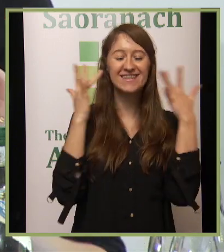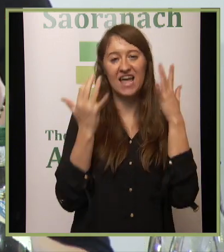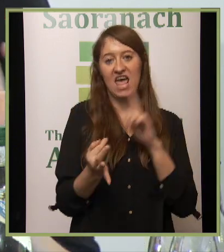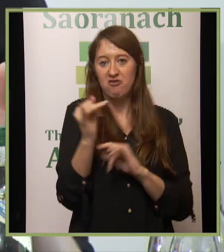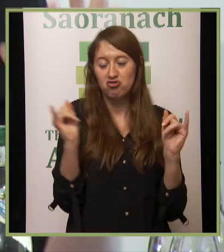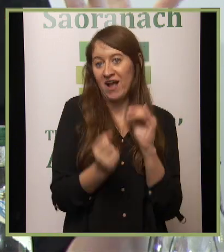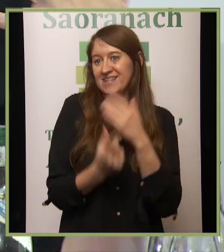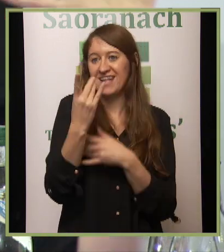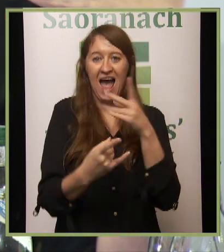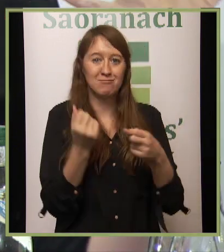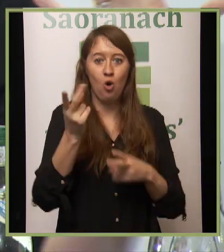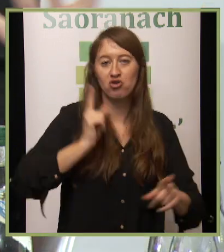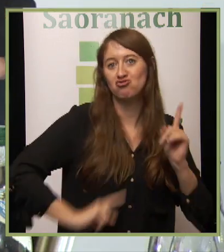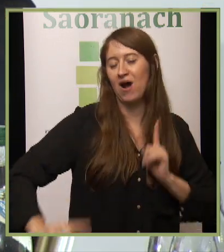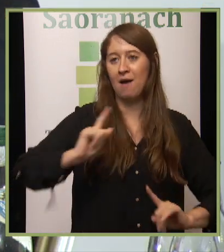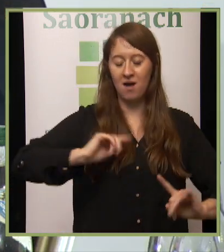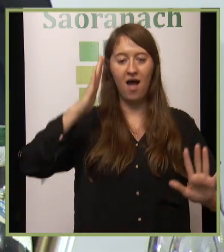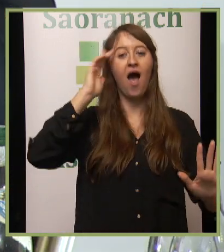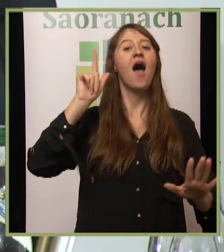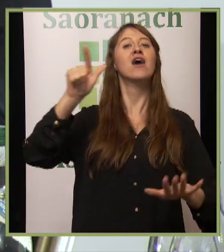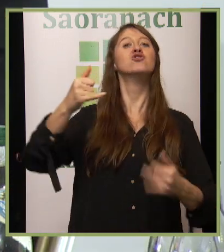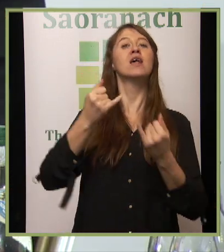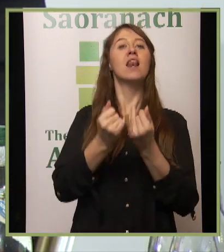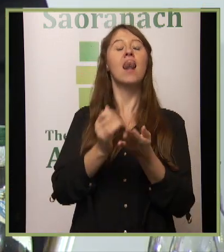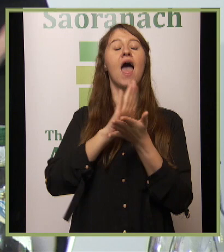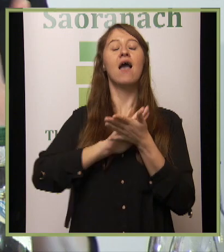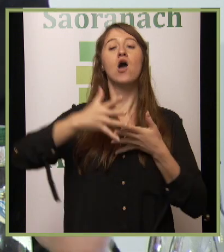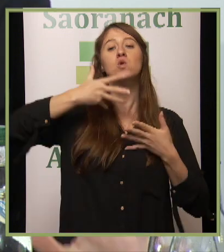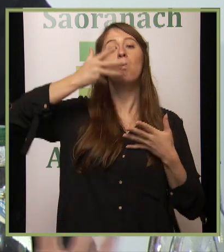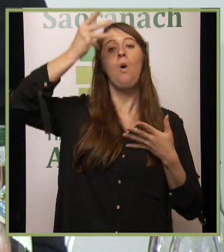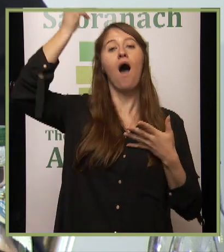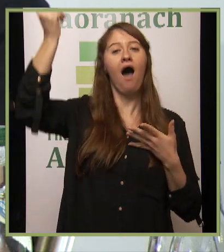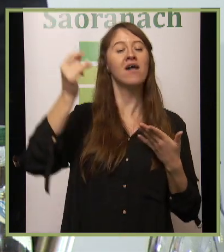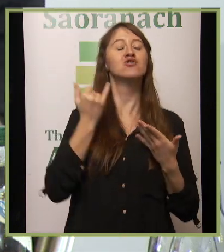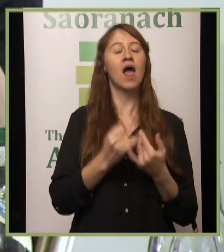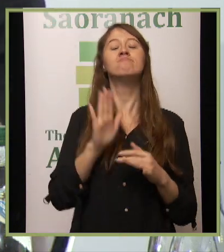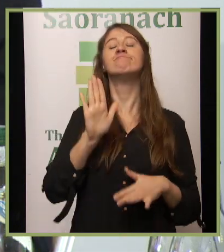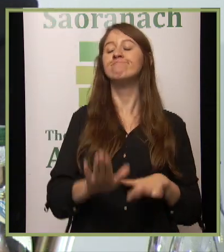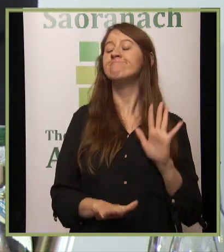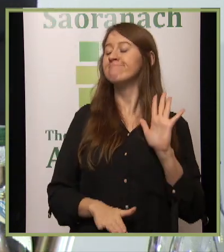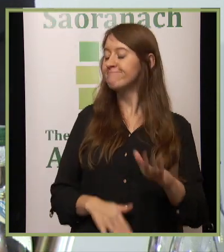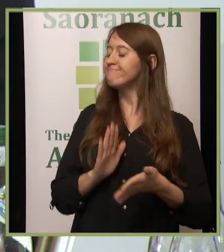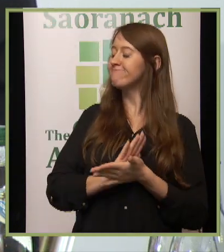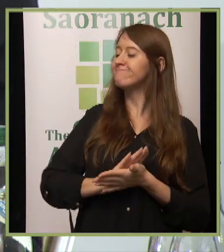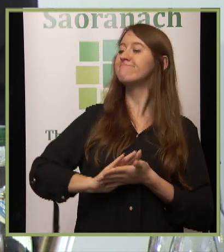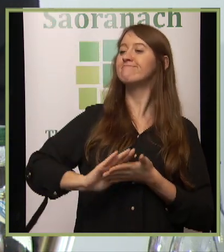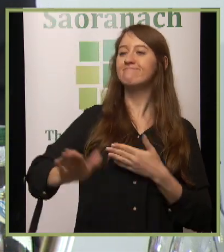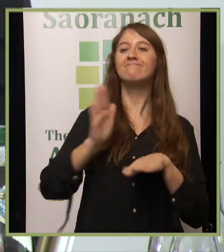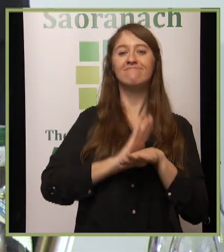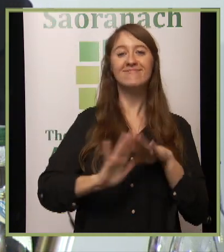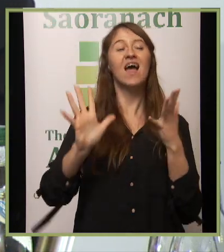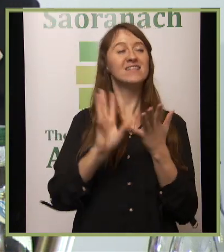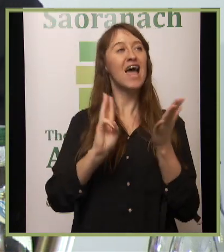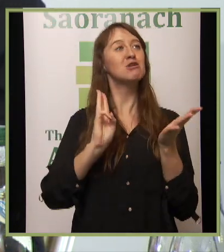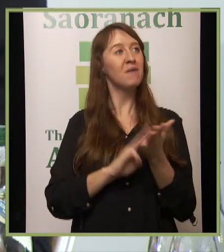drama was happening. She's like a swan. Nothing is wrong. It will get sorted. I will just give me 10 minutes. And